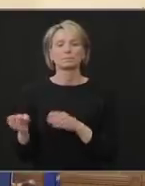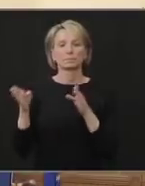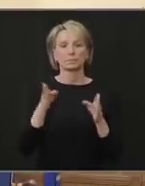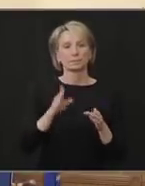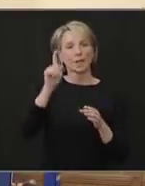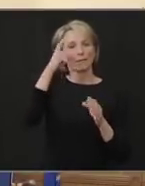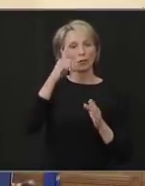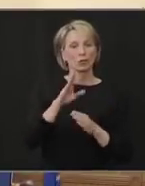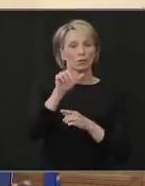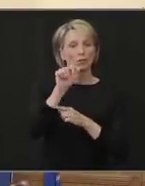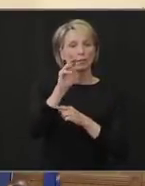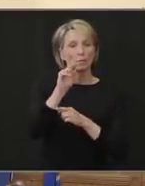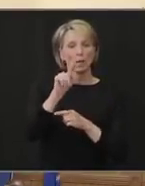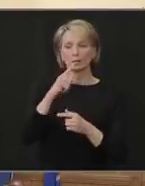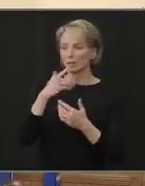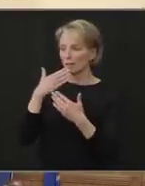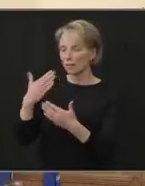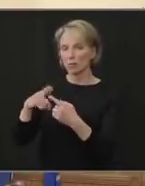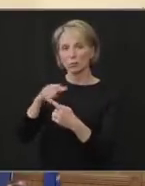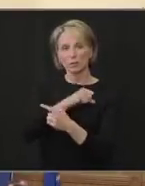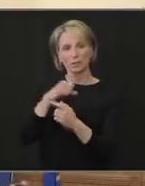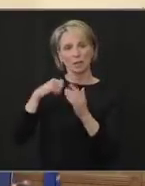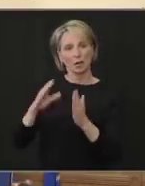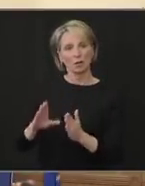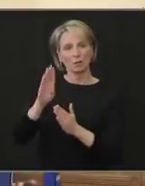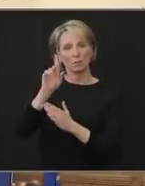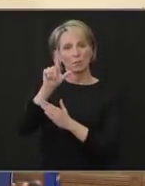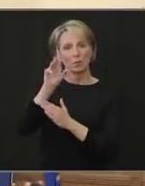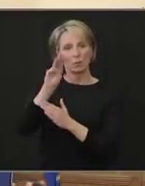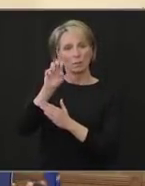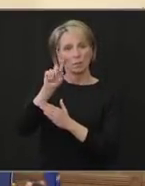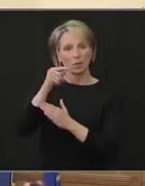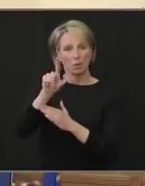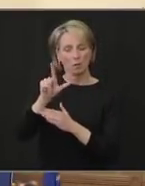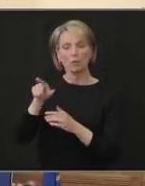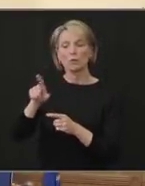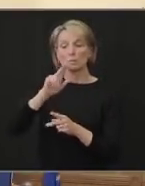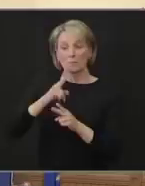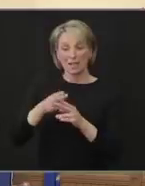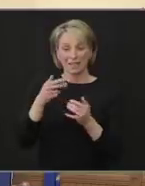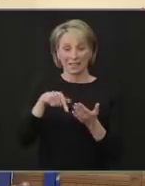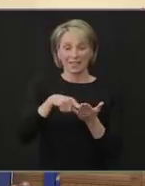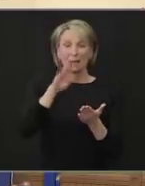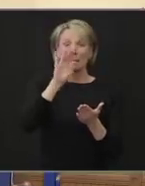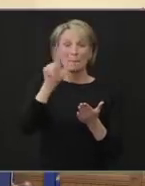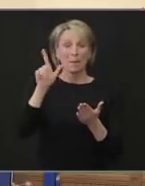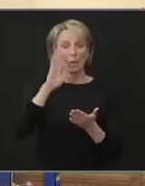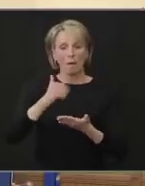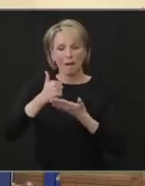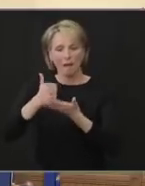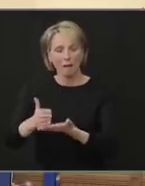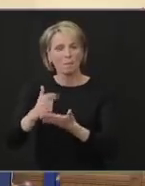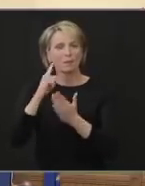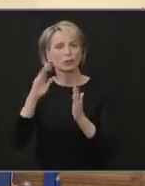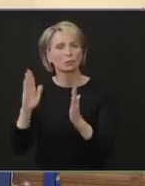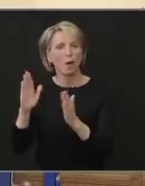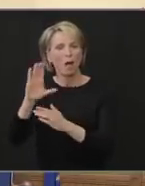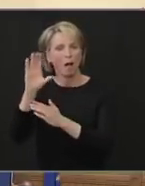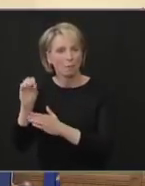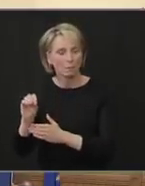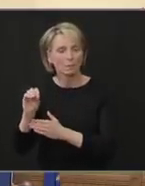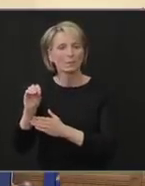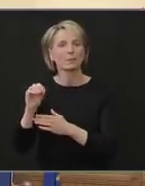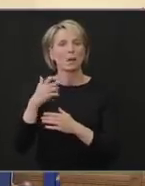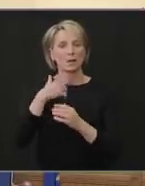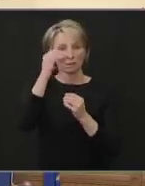Senator Blumenthal. You mentioned small business, and you mentioned this bill is better for the work that you and Chris put in. I had an opportunity to